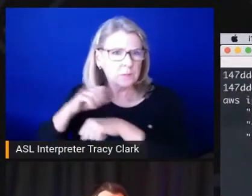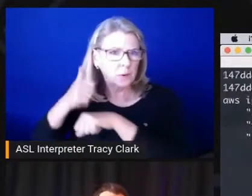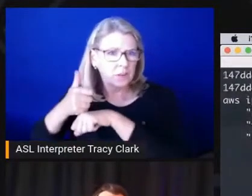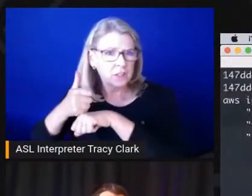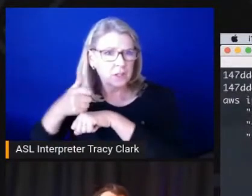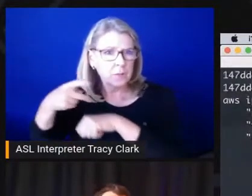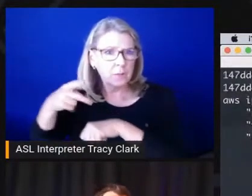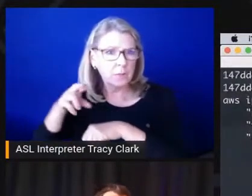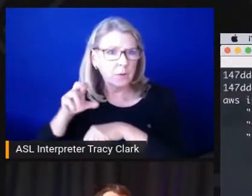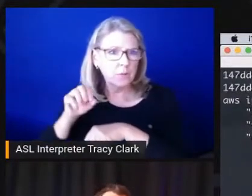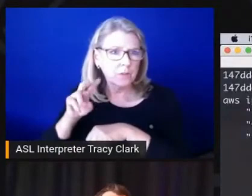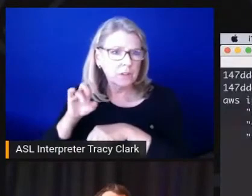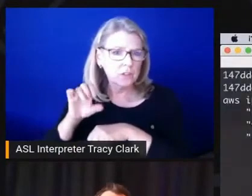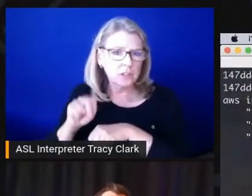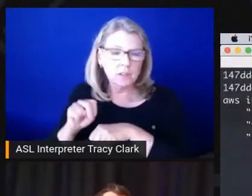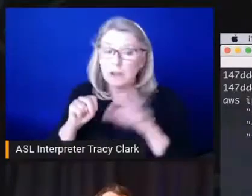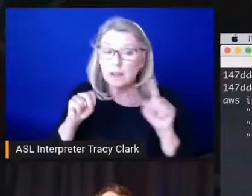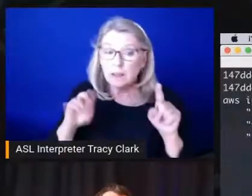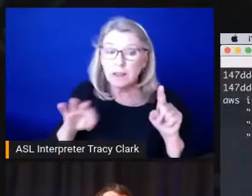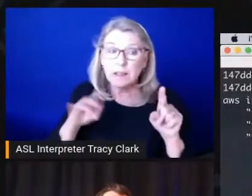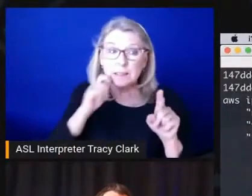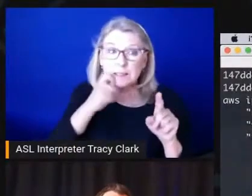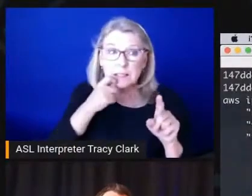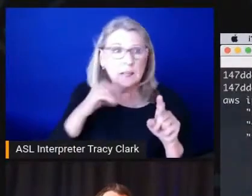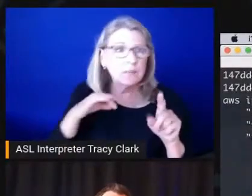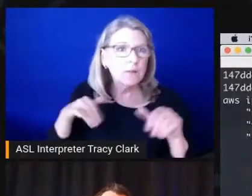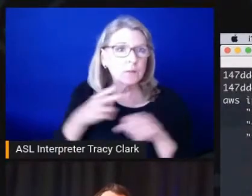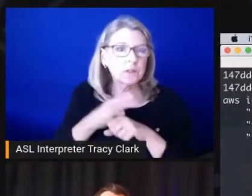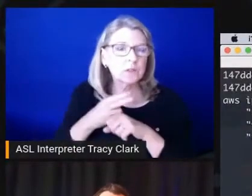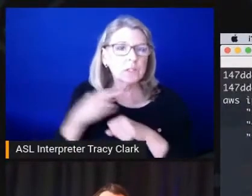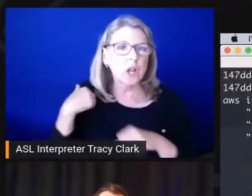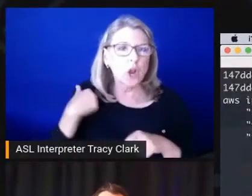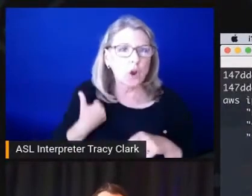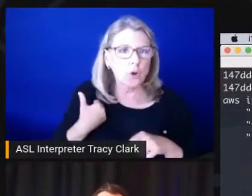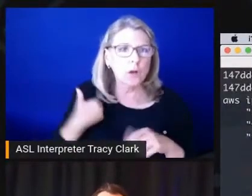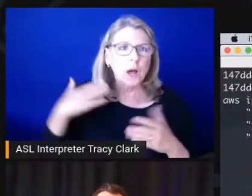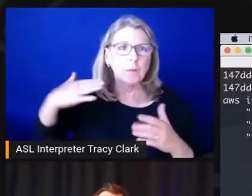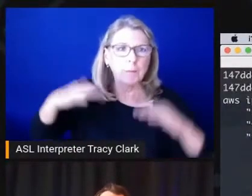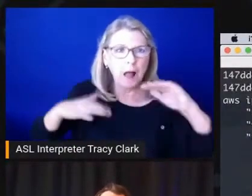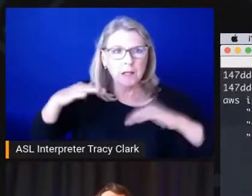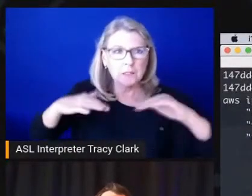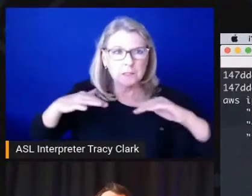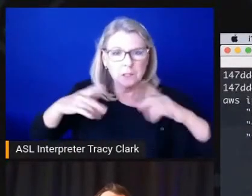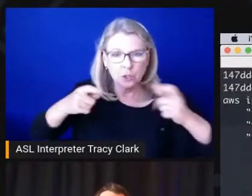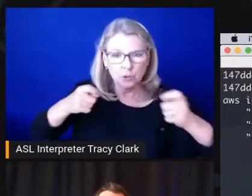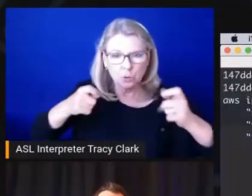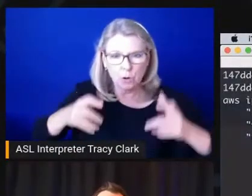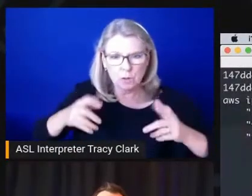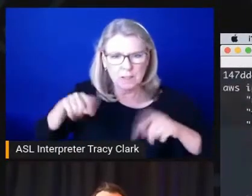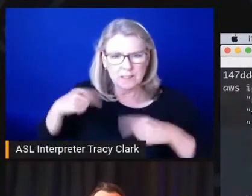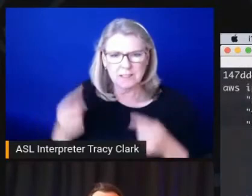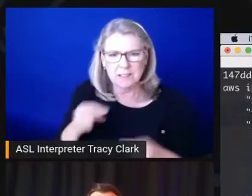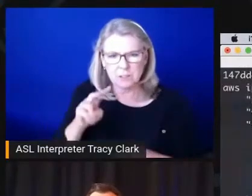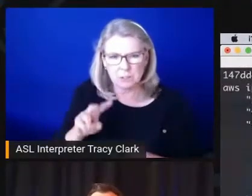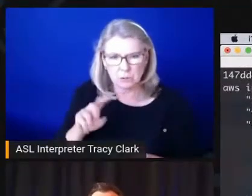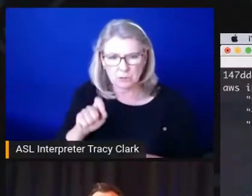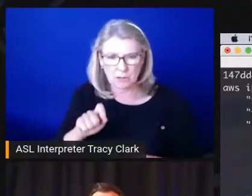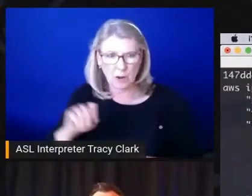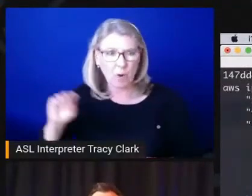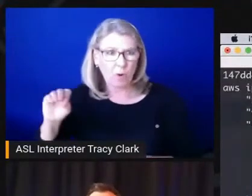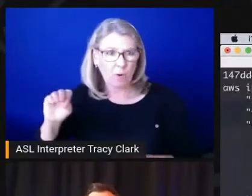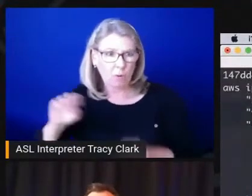people haven't been using the new load balancer controller ever since the 2.0 release, you can